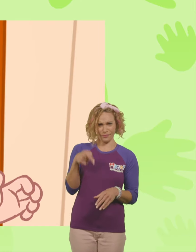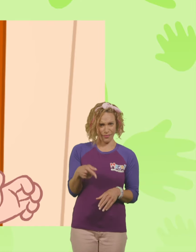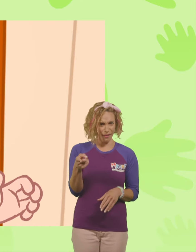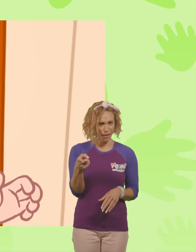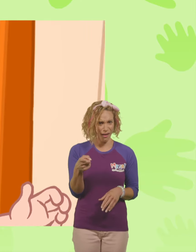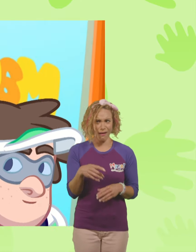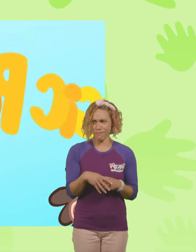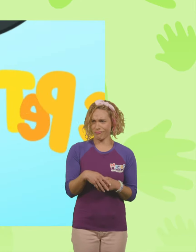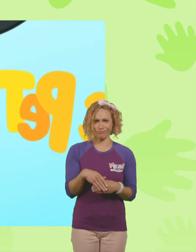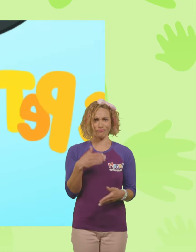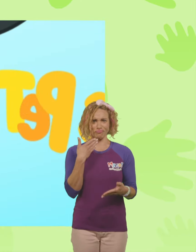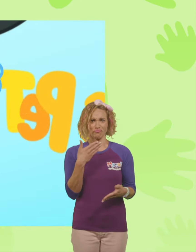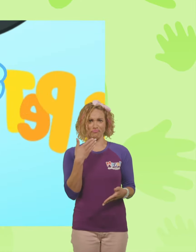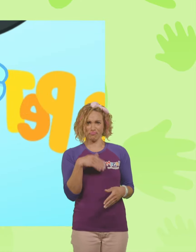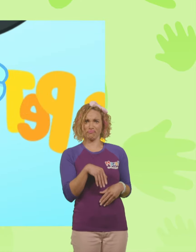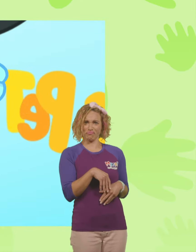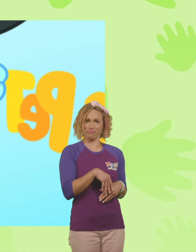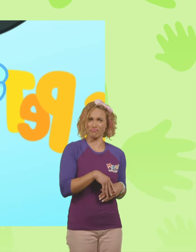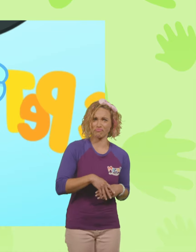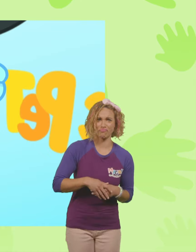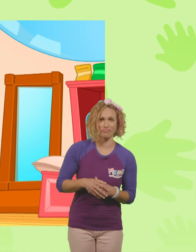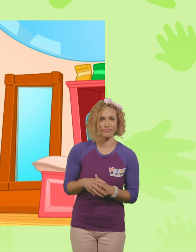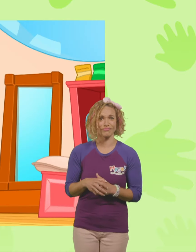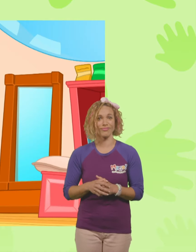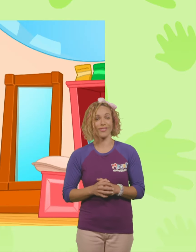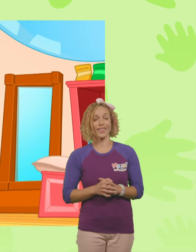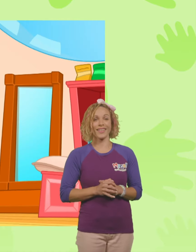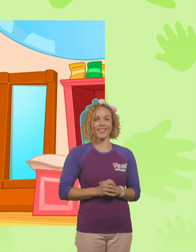Have you tried it, Stein? It's pretty good.